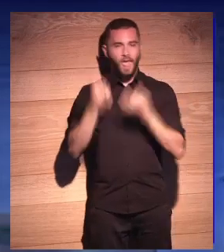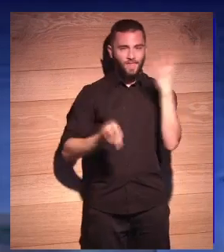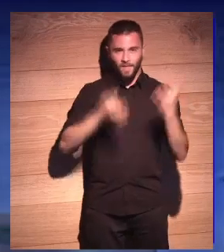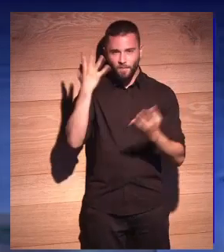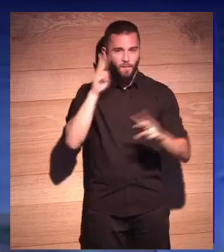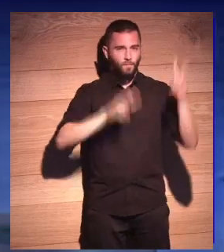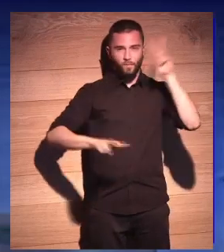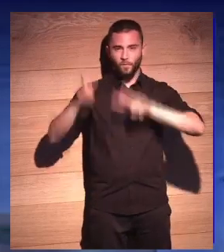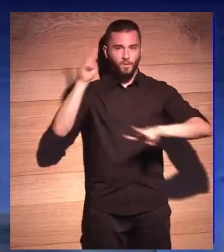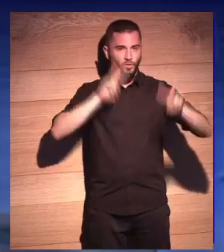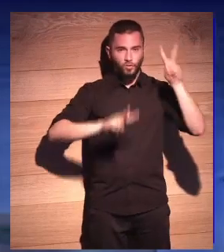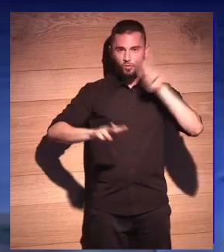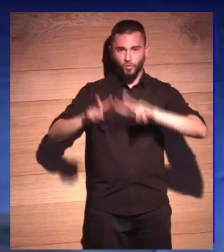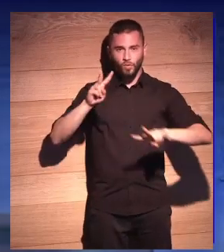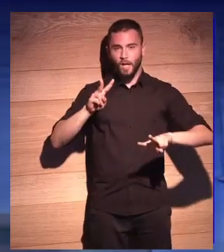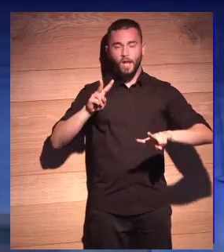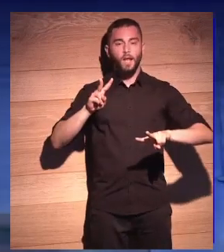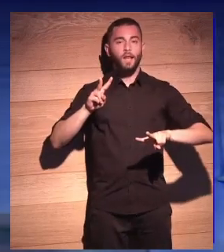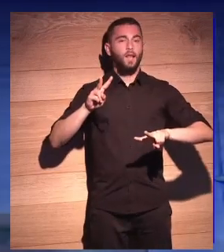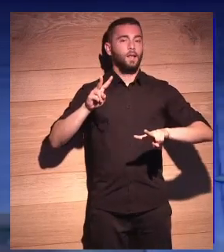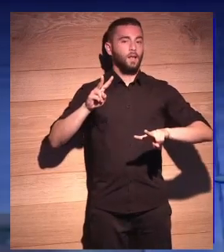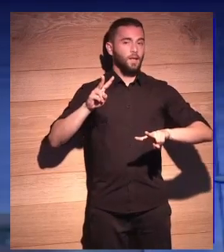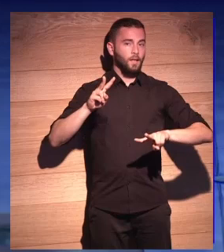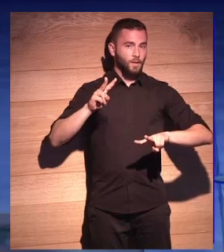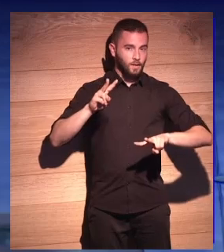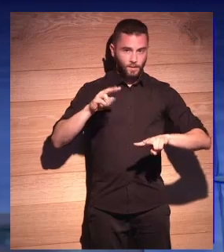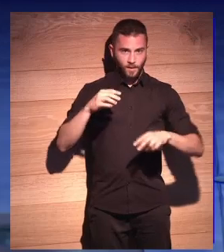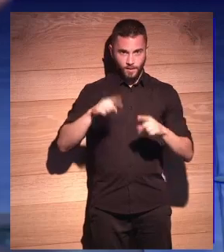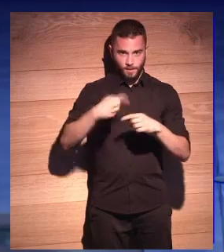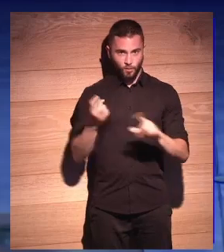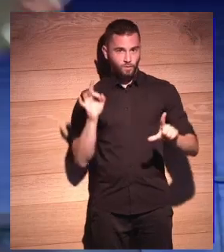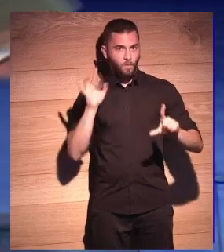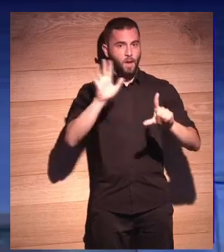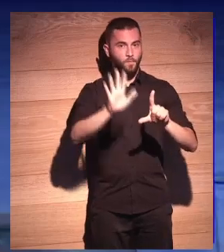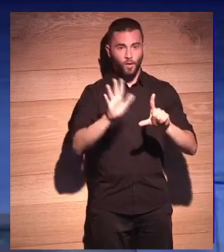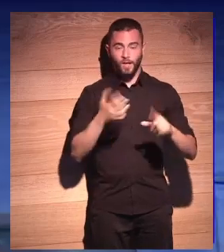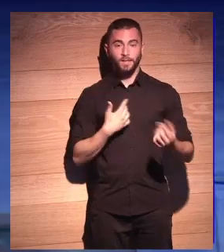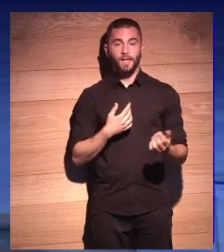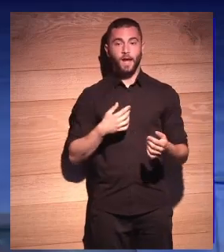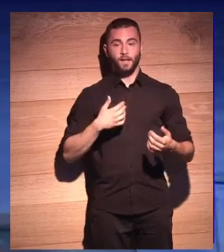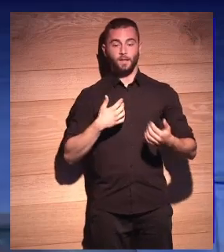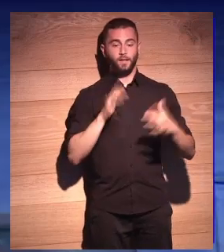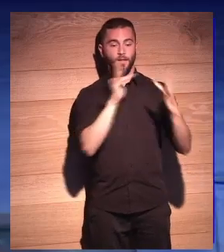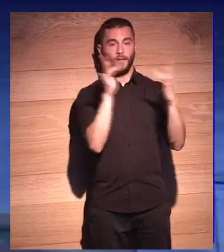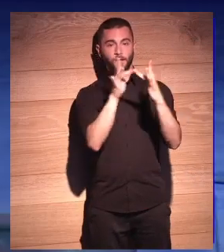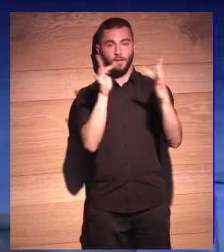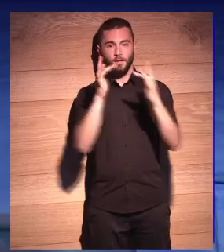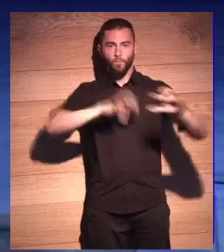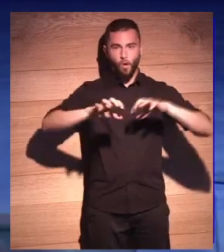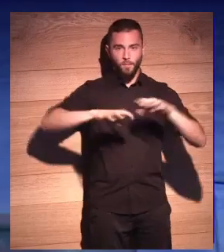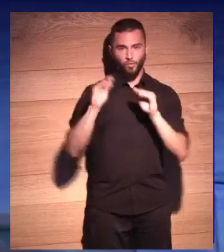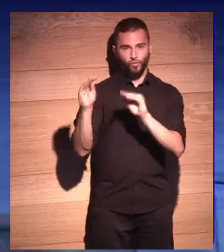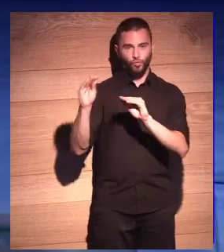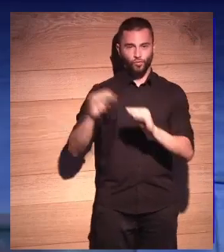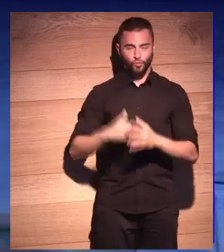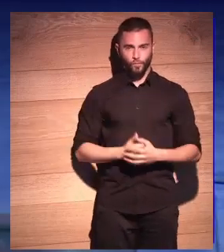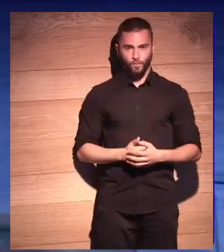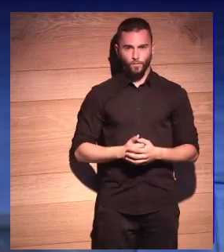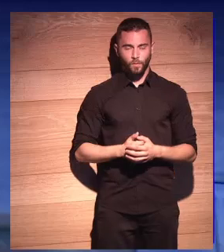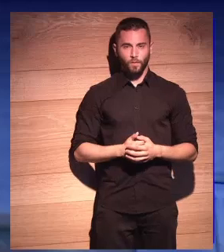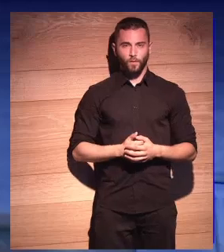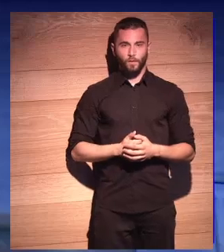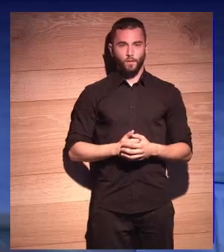from creativity, from the visual point of view, from the background that is going to project and that also interact with her